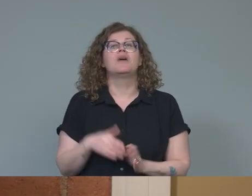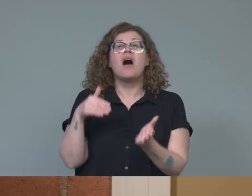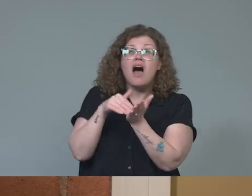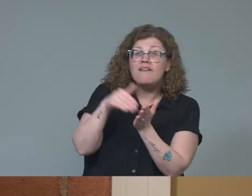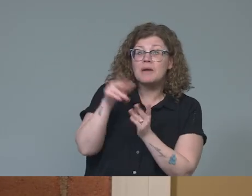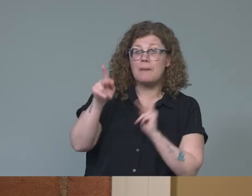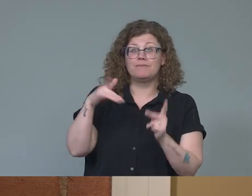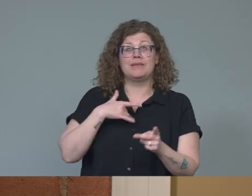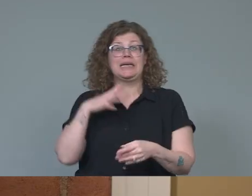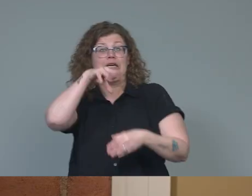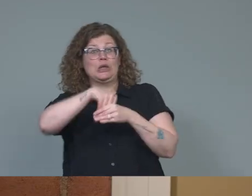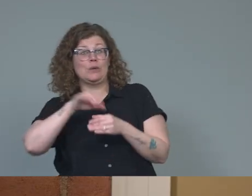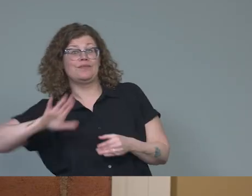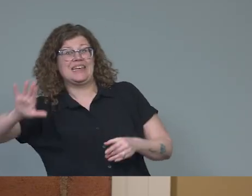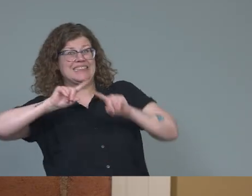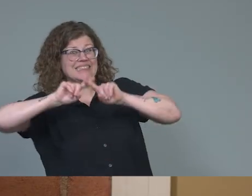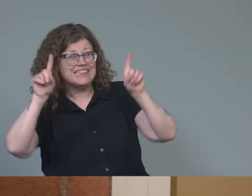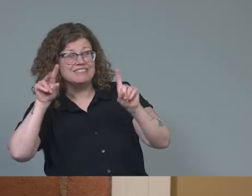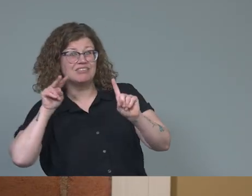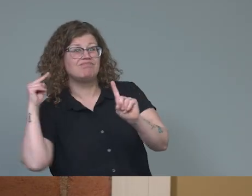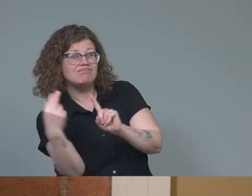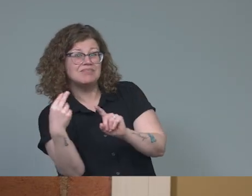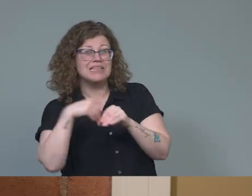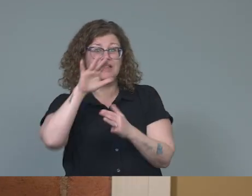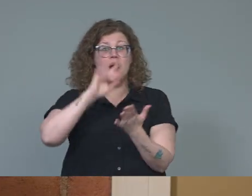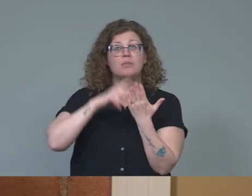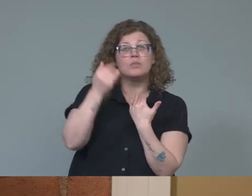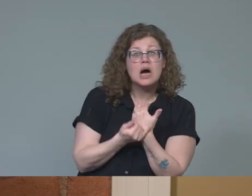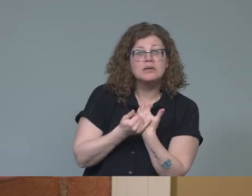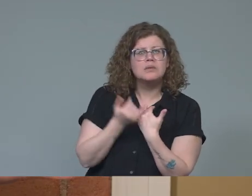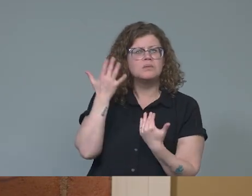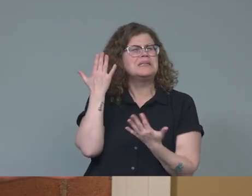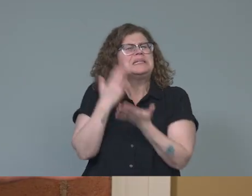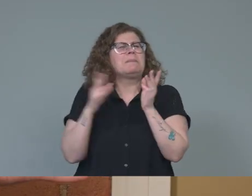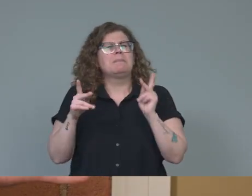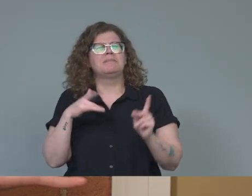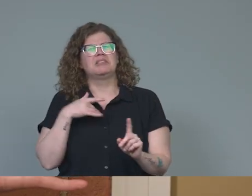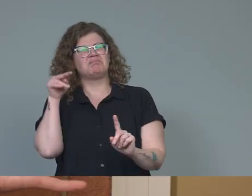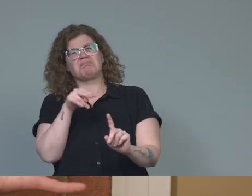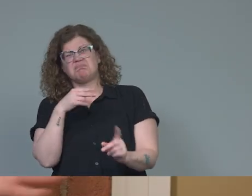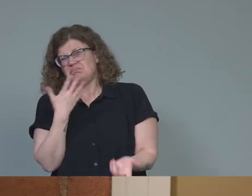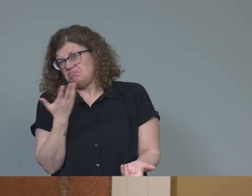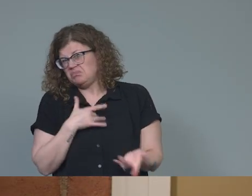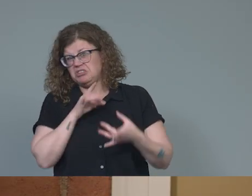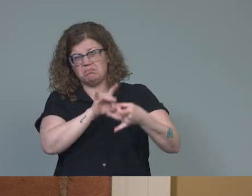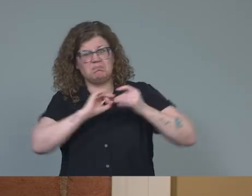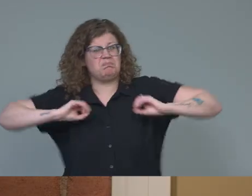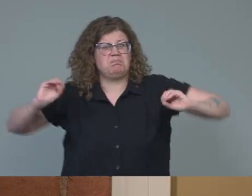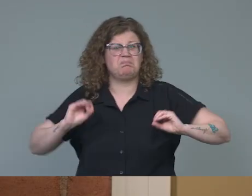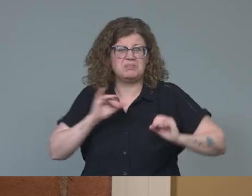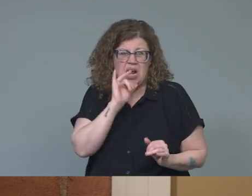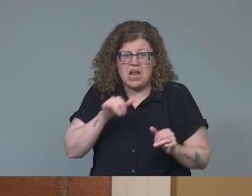the course of the project, and they don't get that opportunity to connect or even to see where their initial feedback resulted in the final artwork